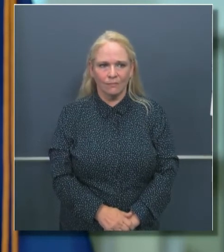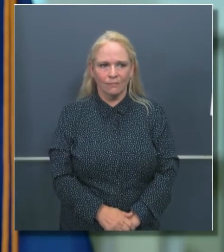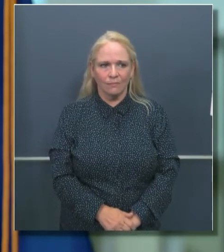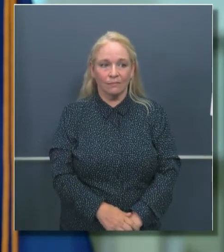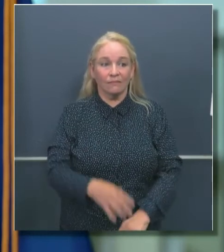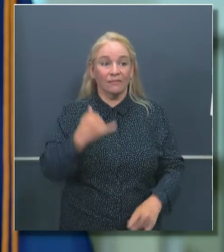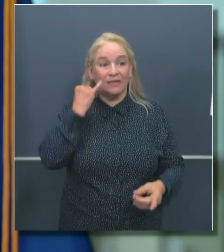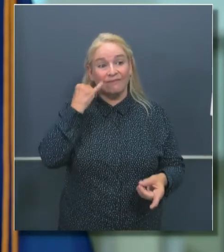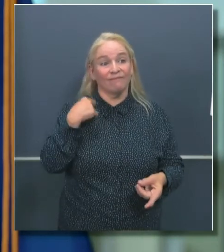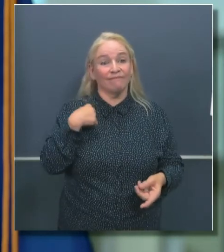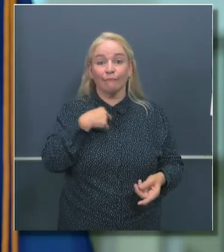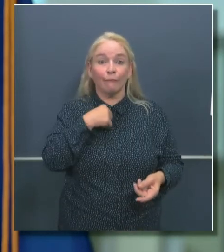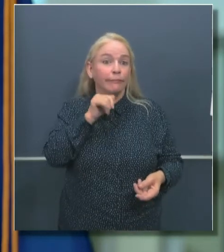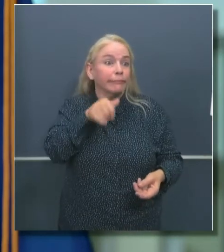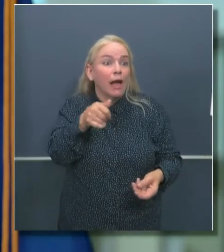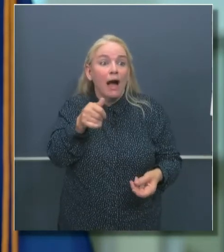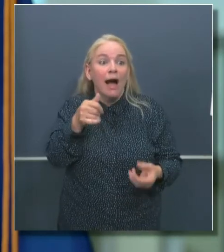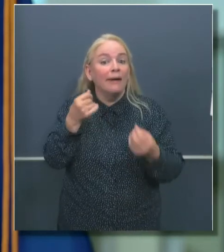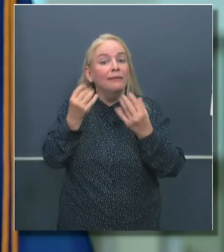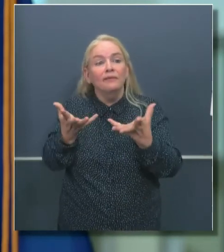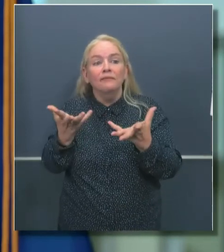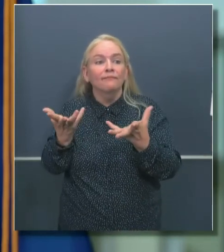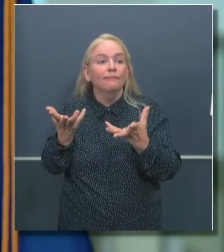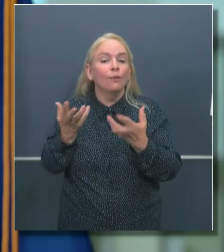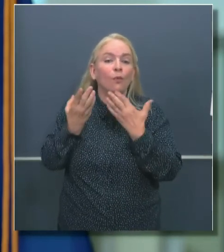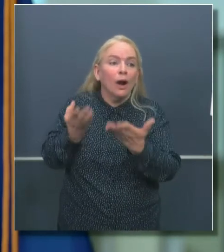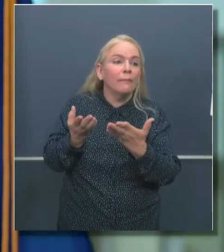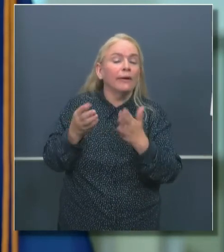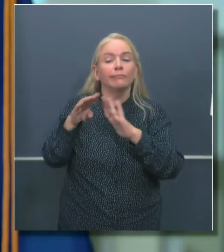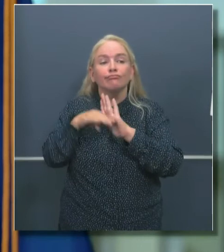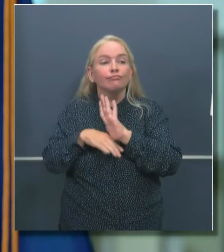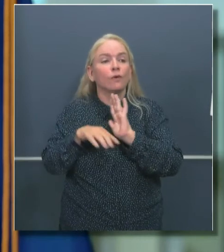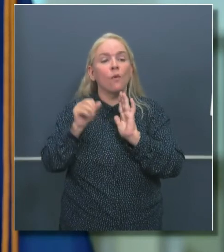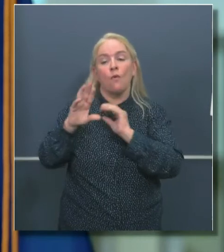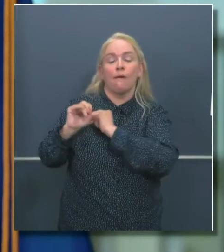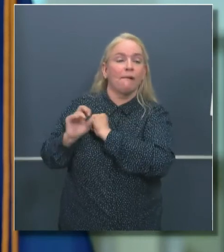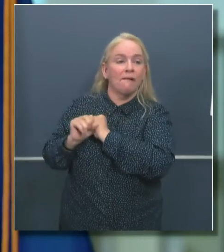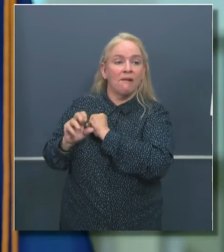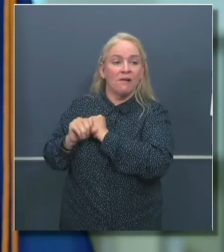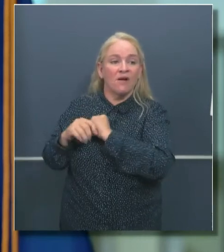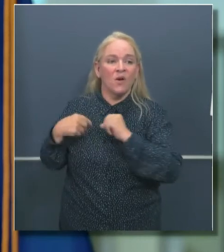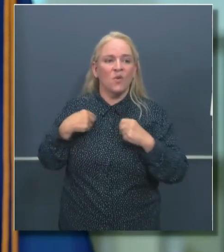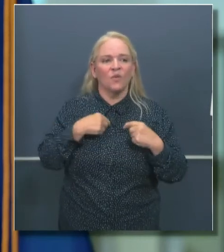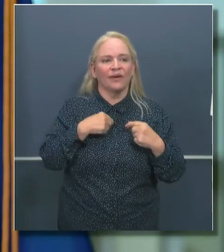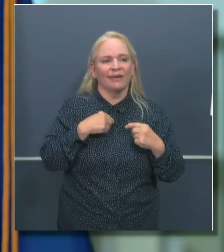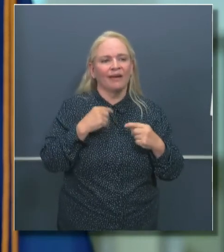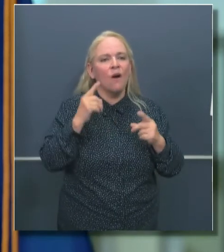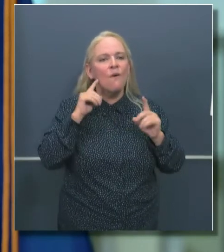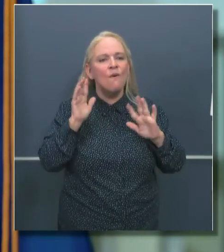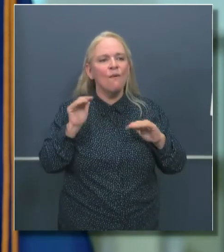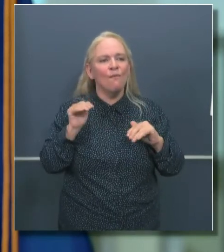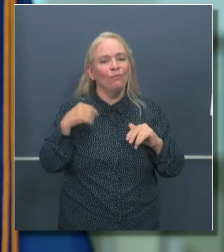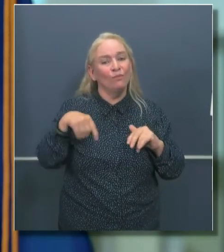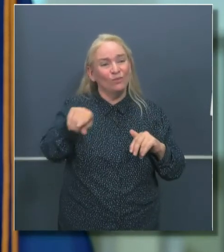this guidance, all these recommendations, and these public service announcements. So, look, thank you all